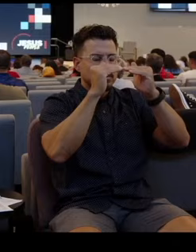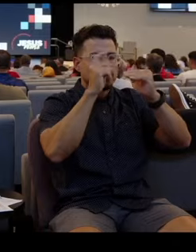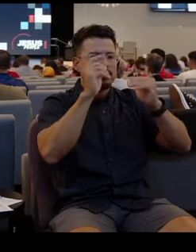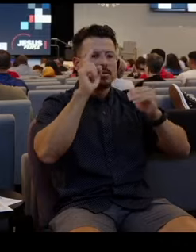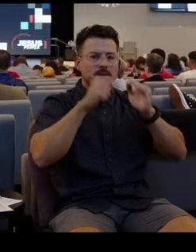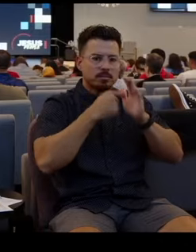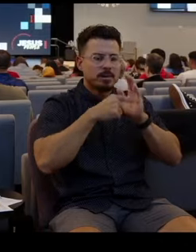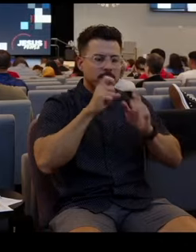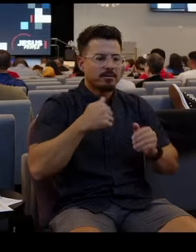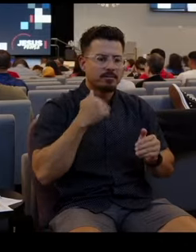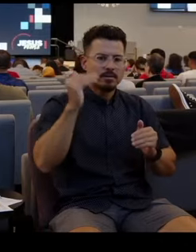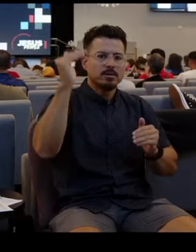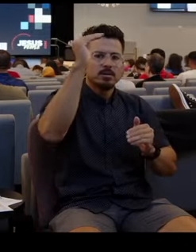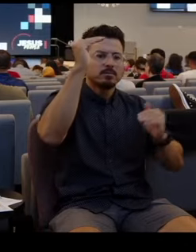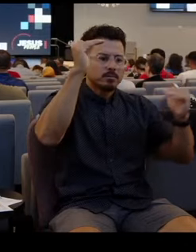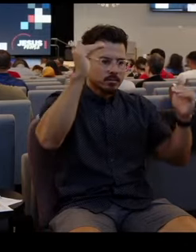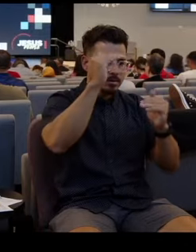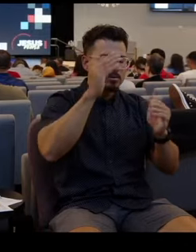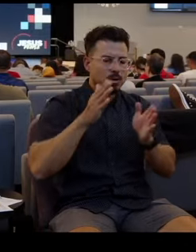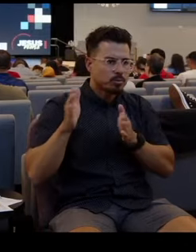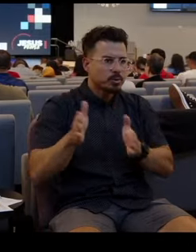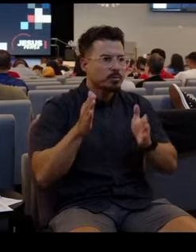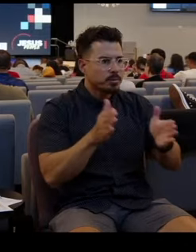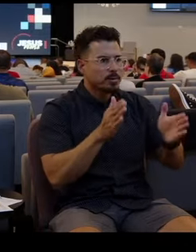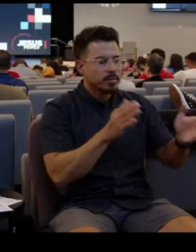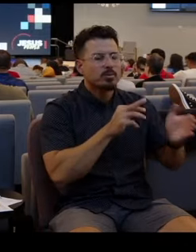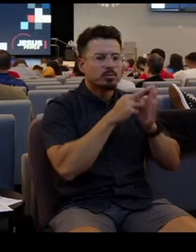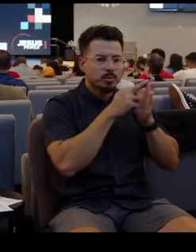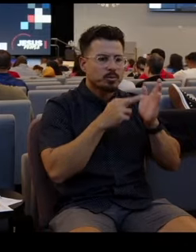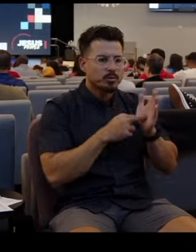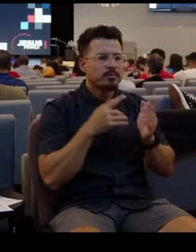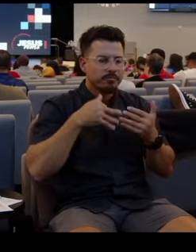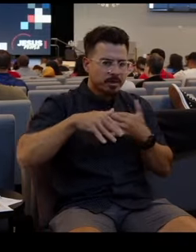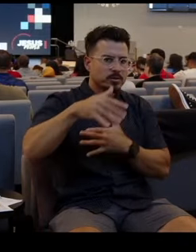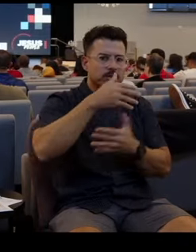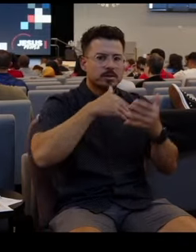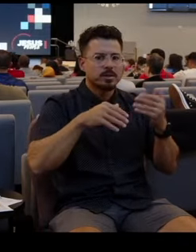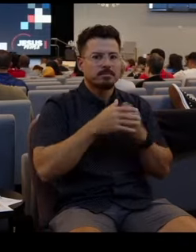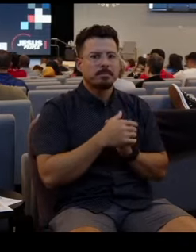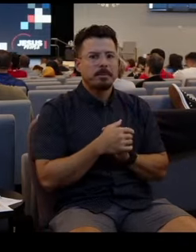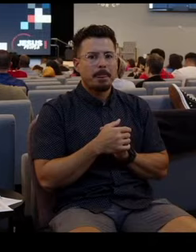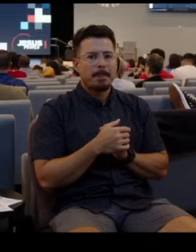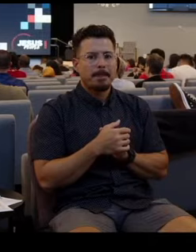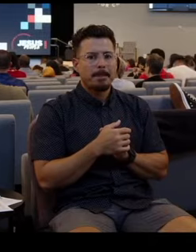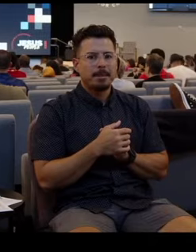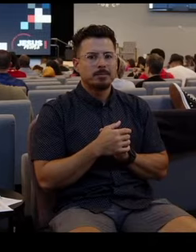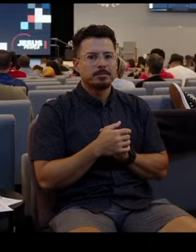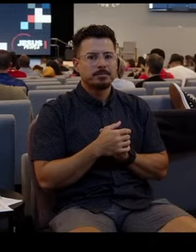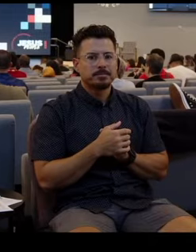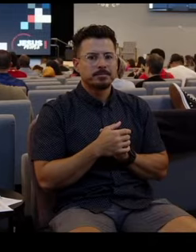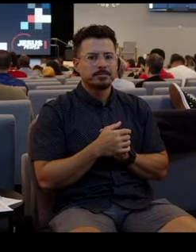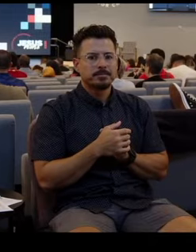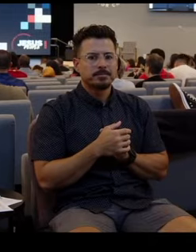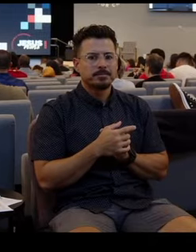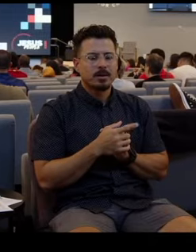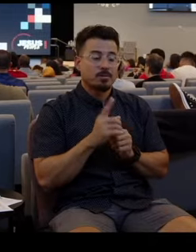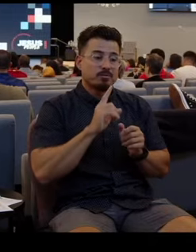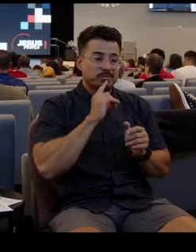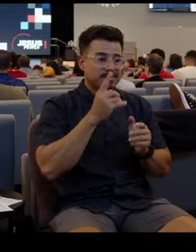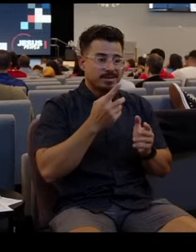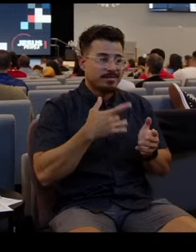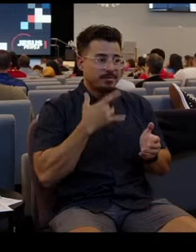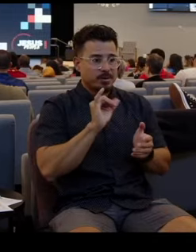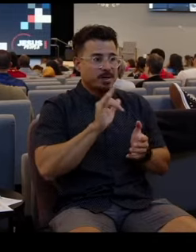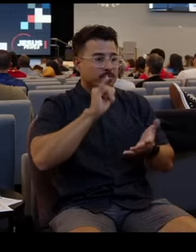of organizational rule and fellowship. I think that's impossible. You're going to prefer one over the other.